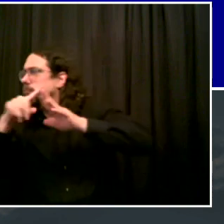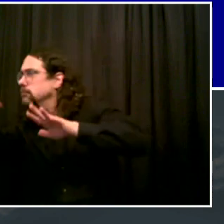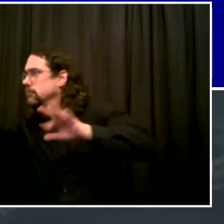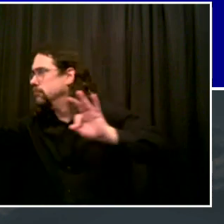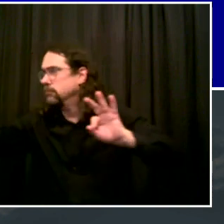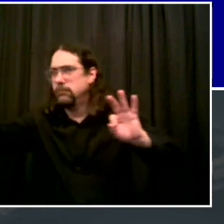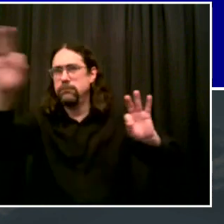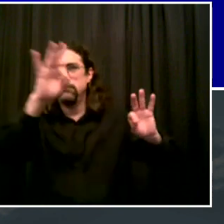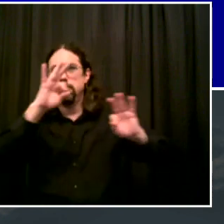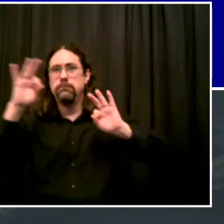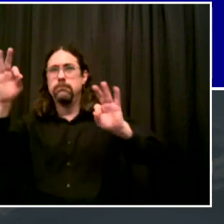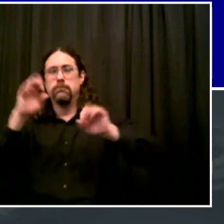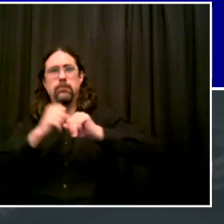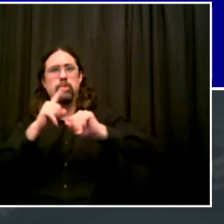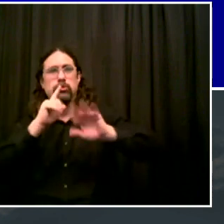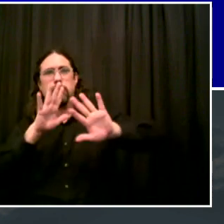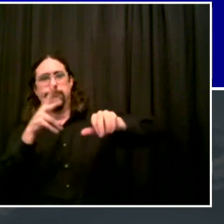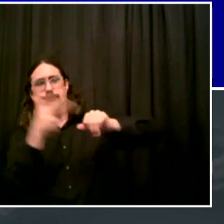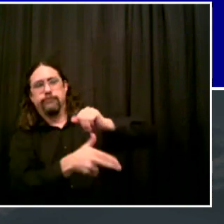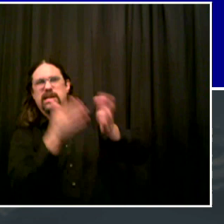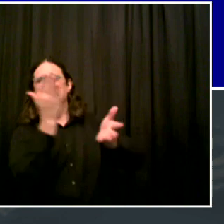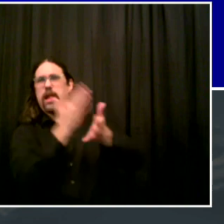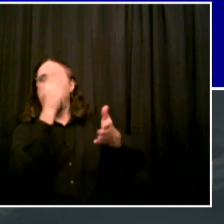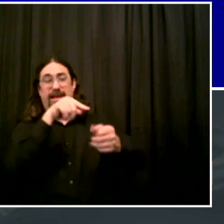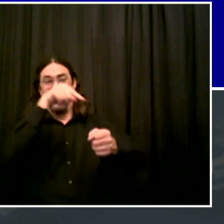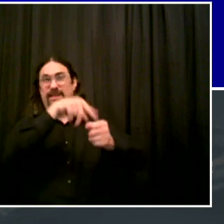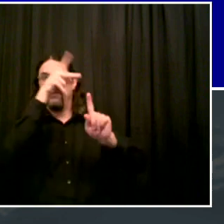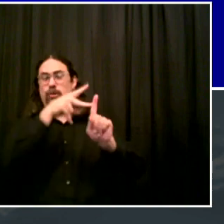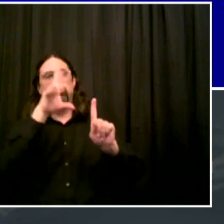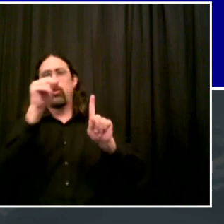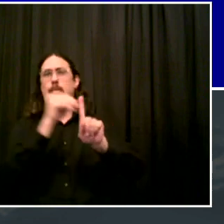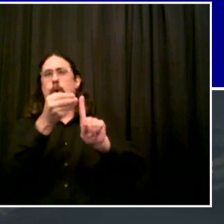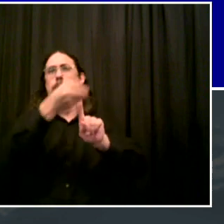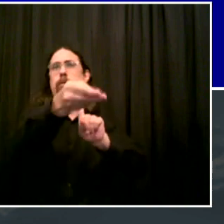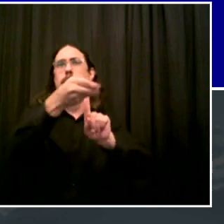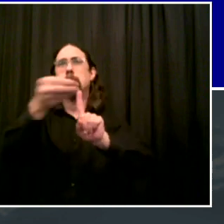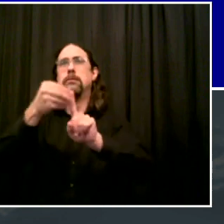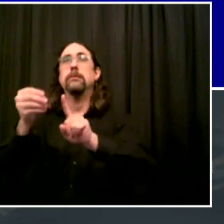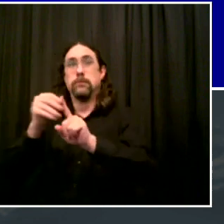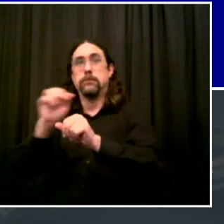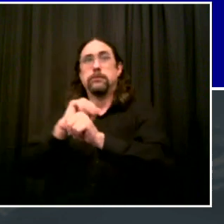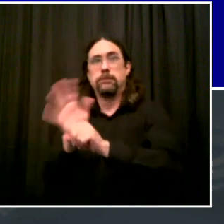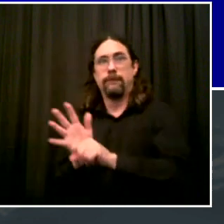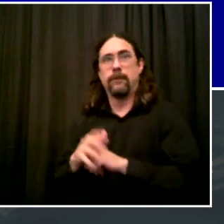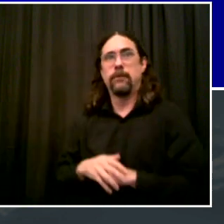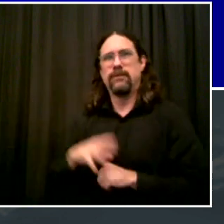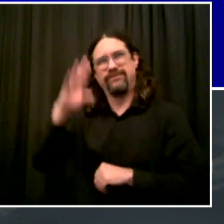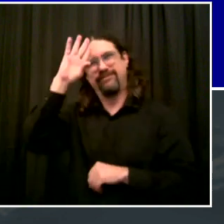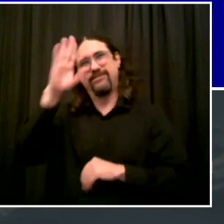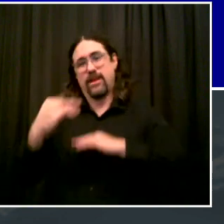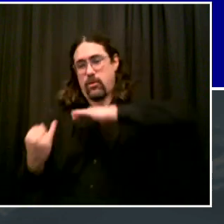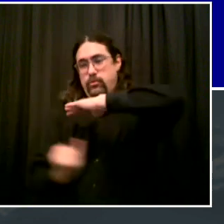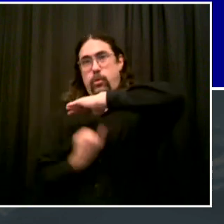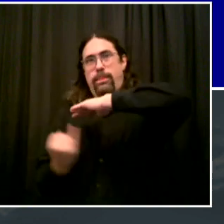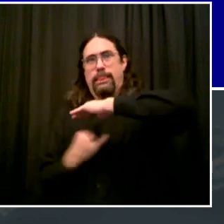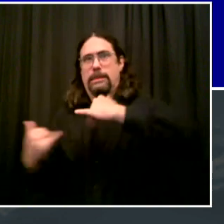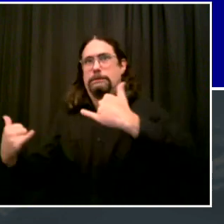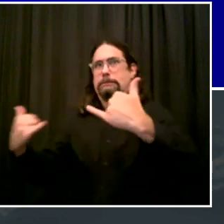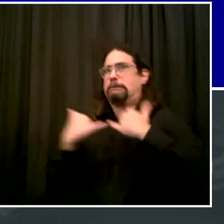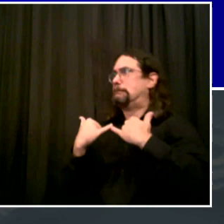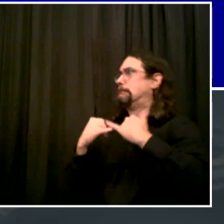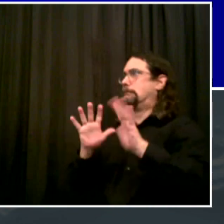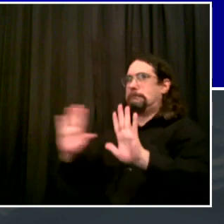way to stop the spread of the virus. Whether you safely separate at home or at a free